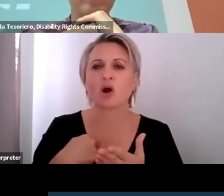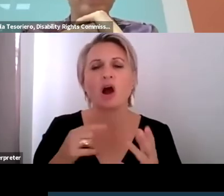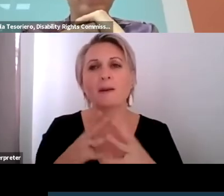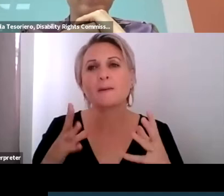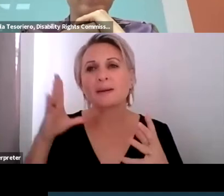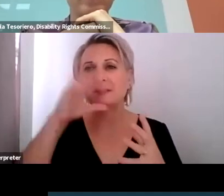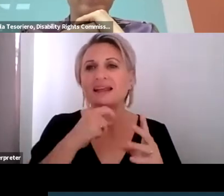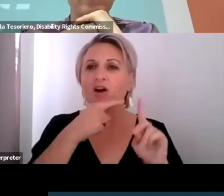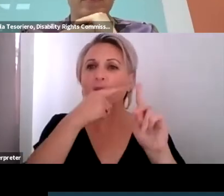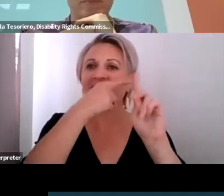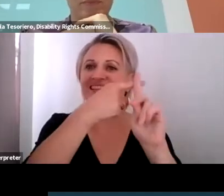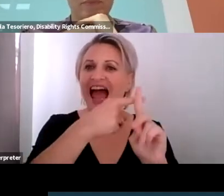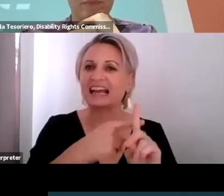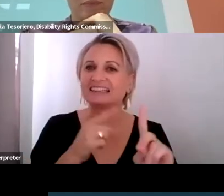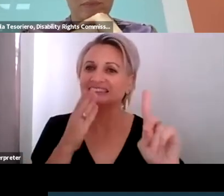in targets,